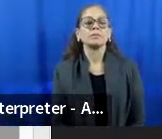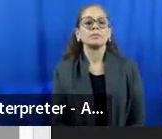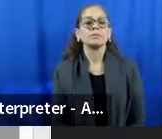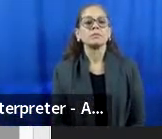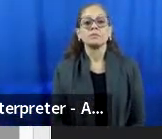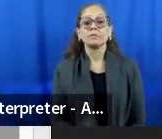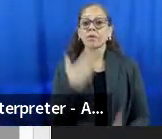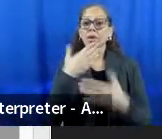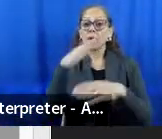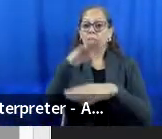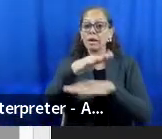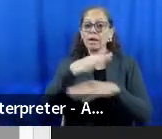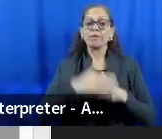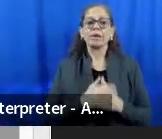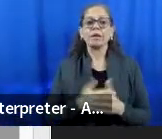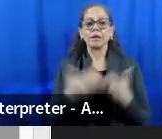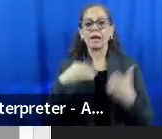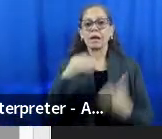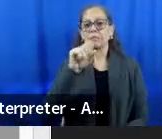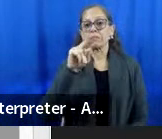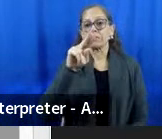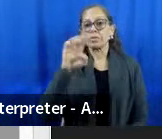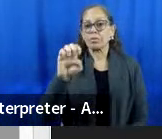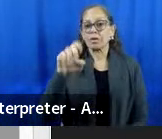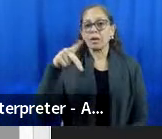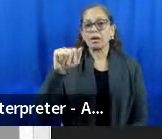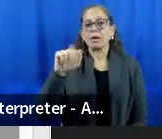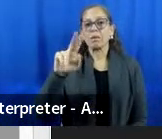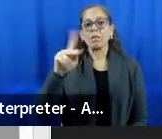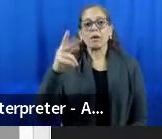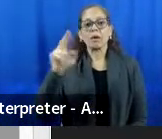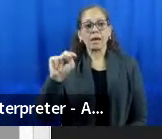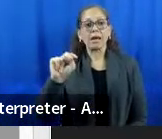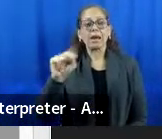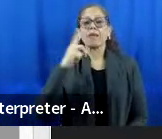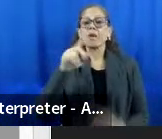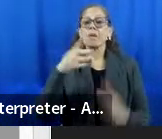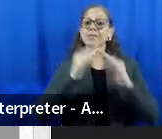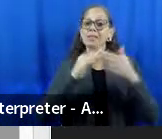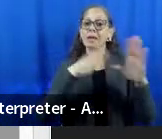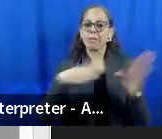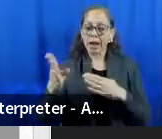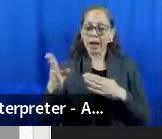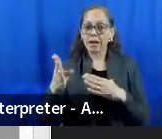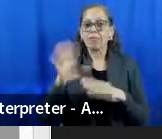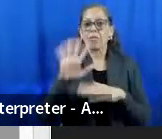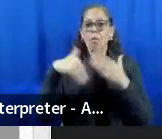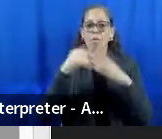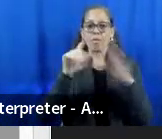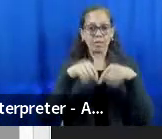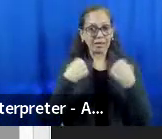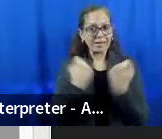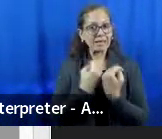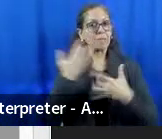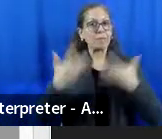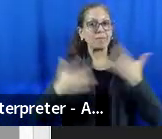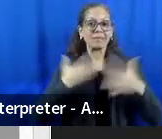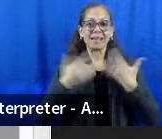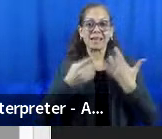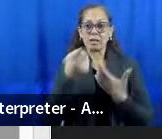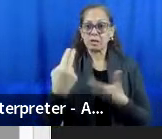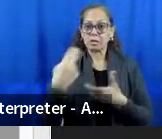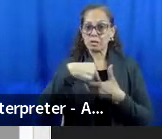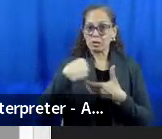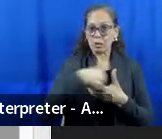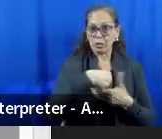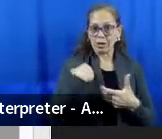Good evening. I am Sarit Platkin from the Department of City Planning, and on behalf of the interagency team, I'm excited for you all to join us